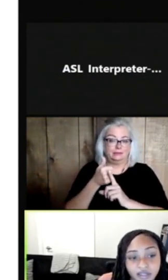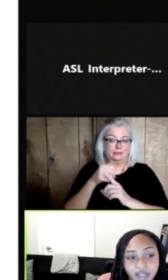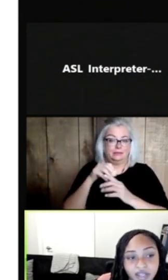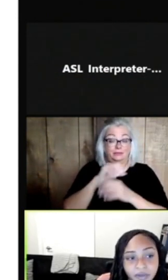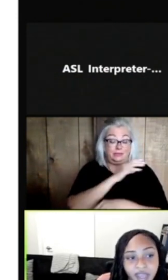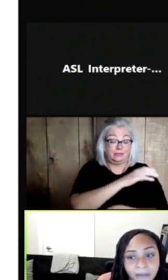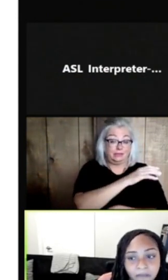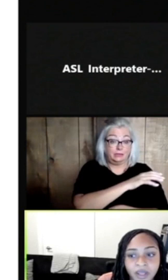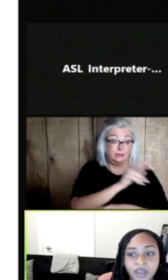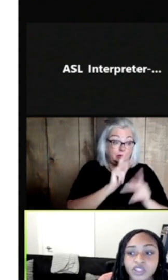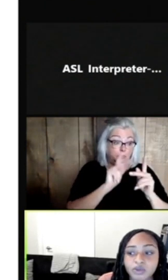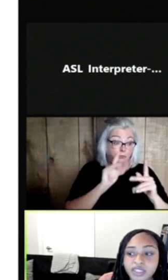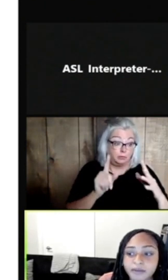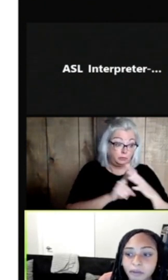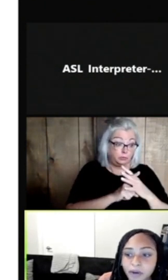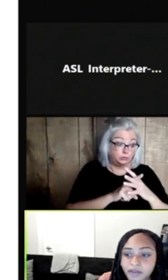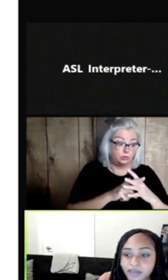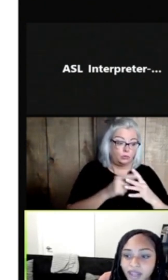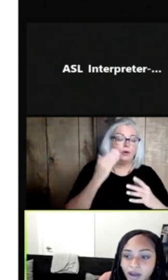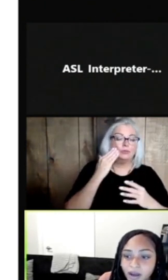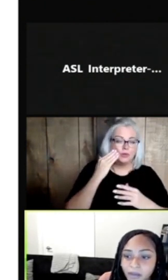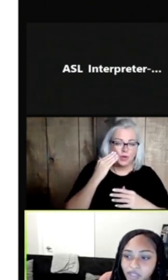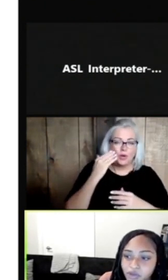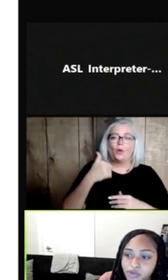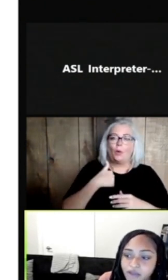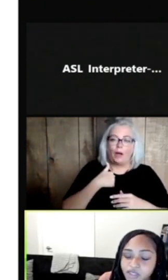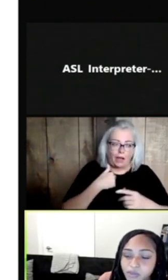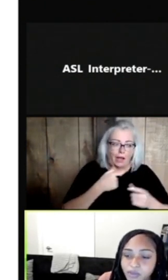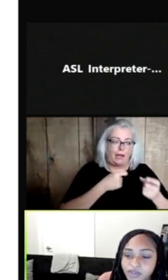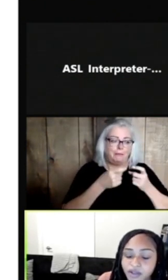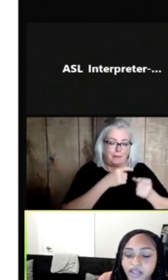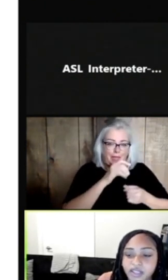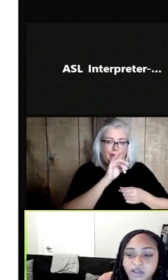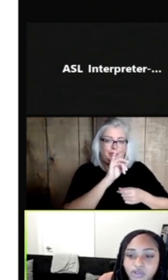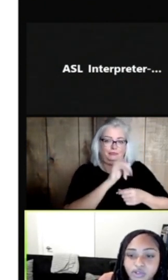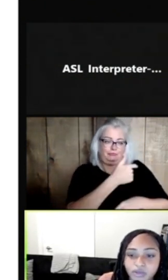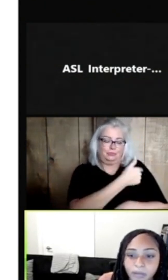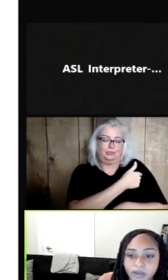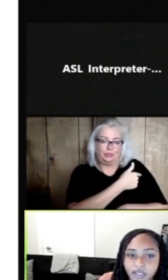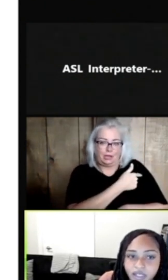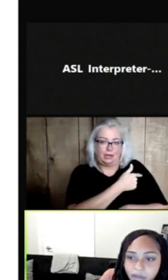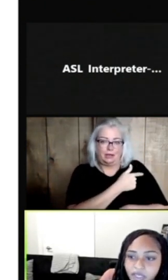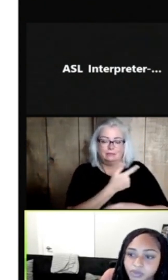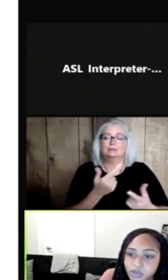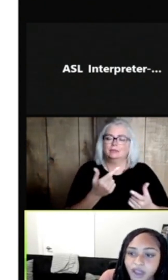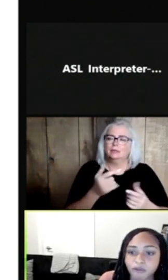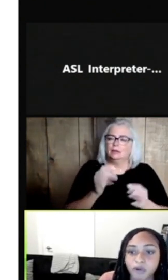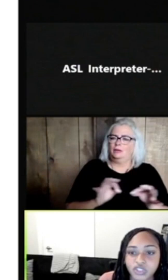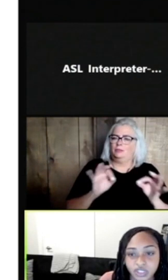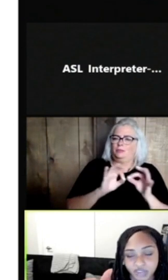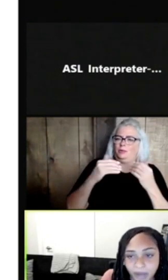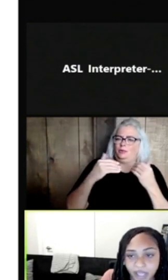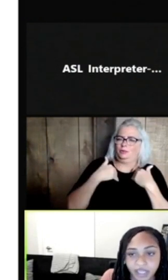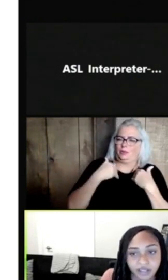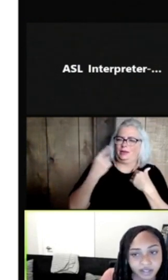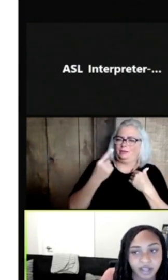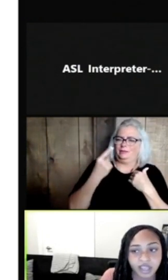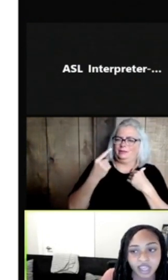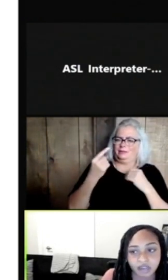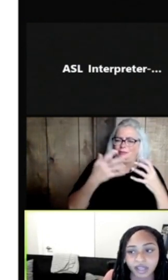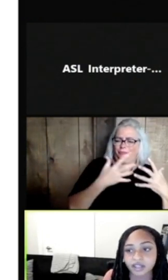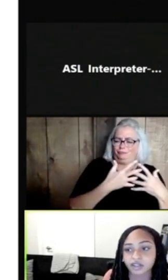that clinic, they know that. So it's important that that you do have someone there that is culturally representative, because we do have questions of, am I